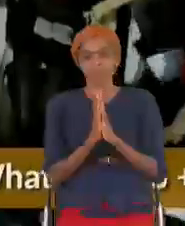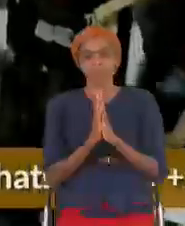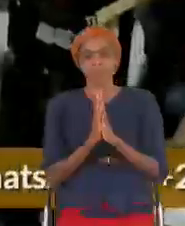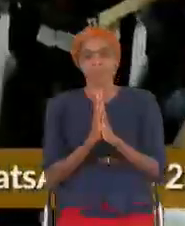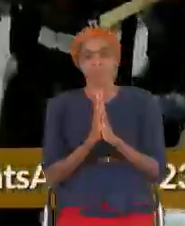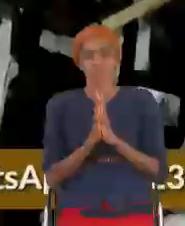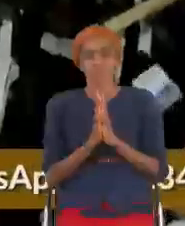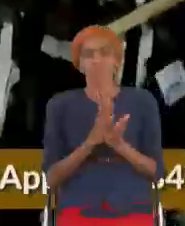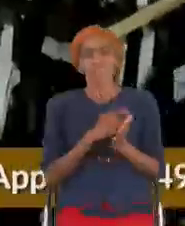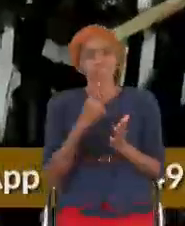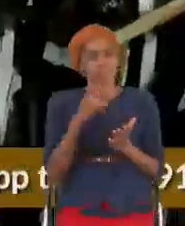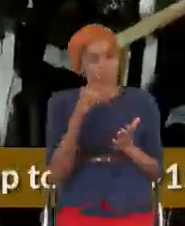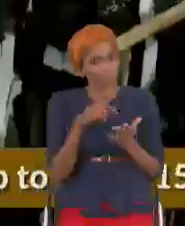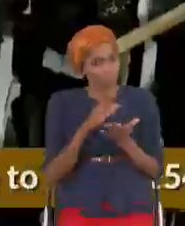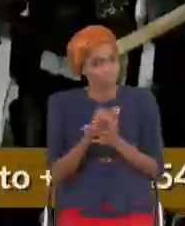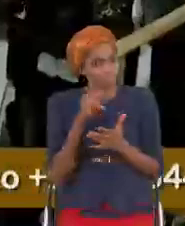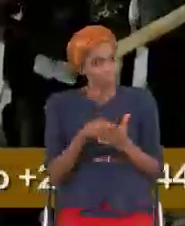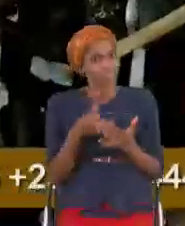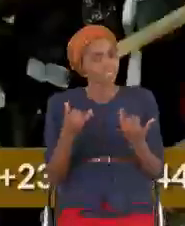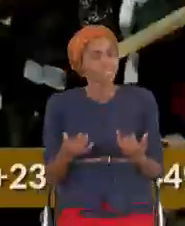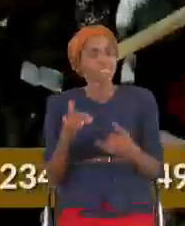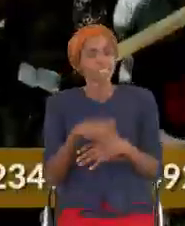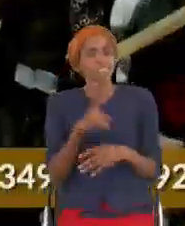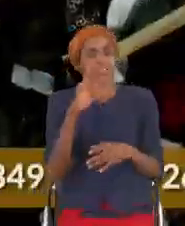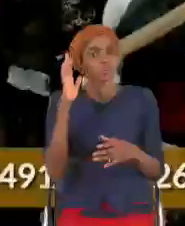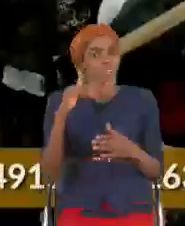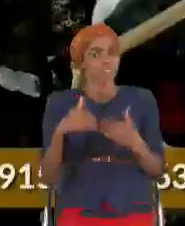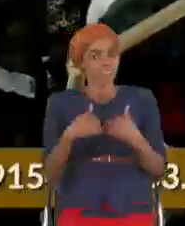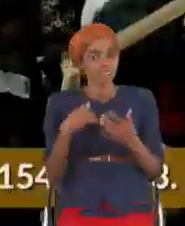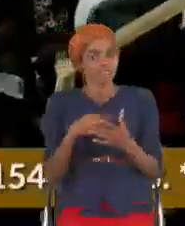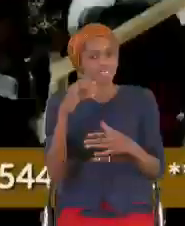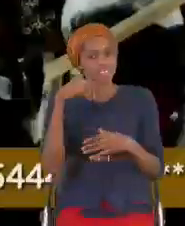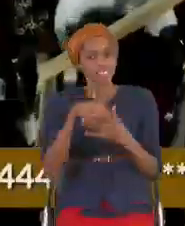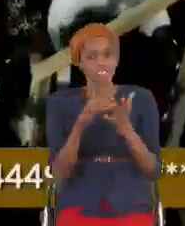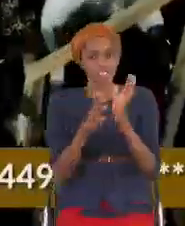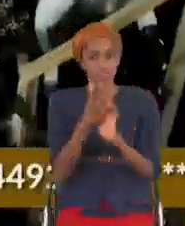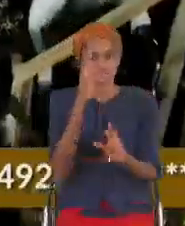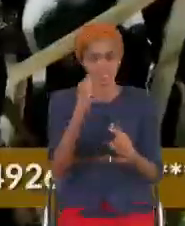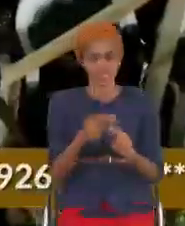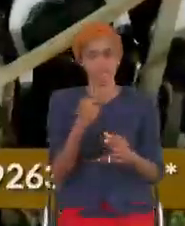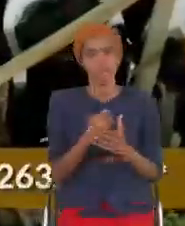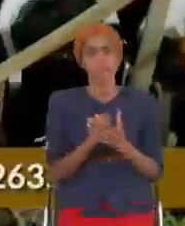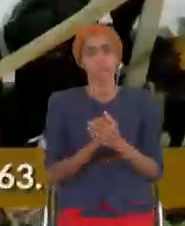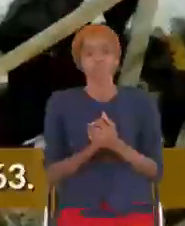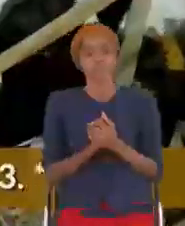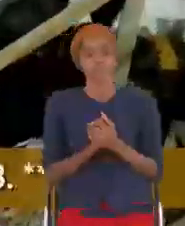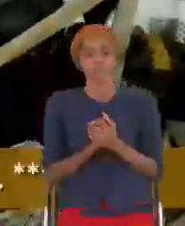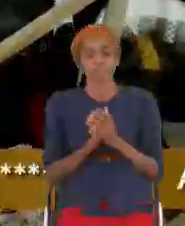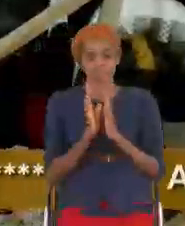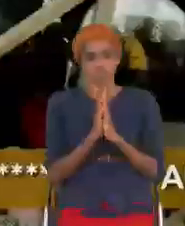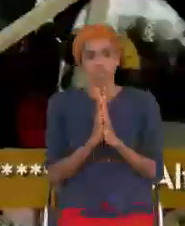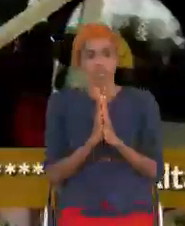And you believe it, tonight you will have it. You will receive it in Jesus' name.